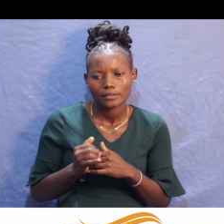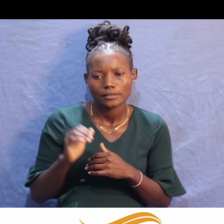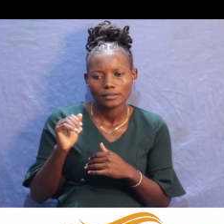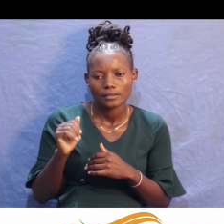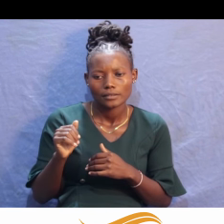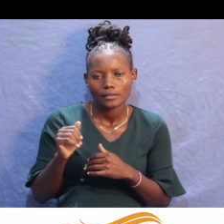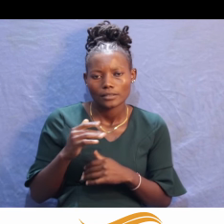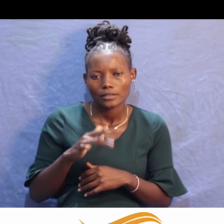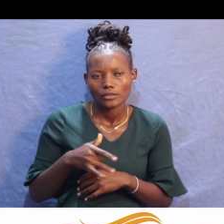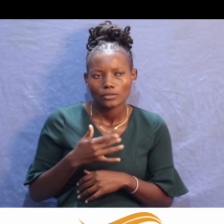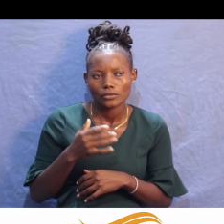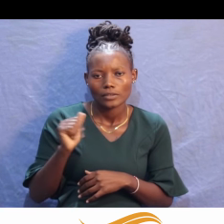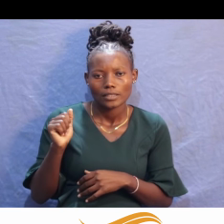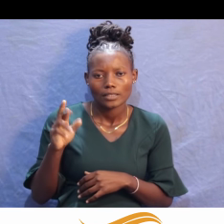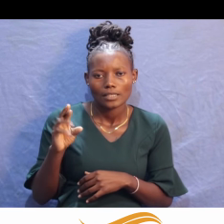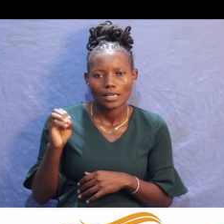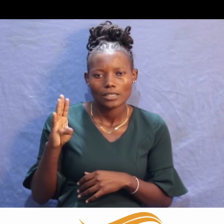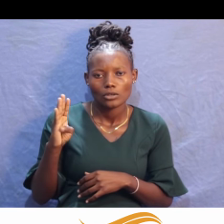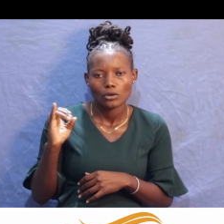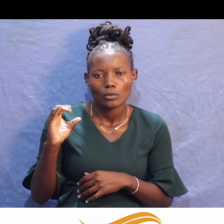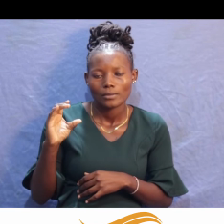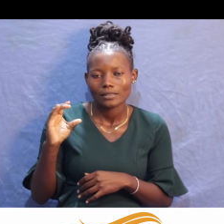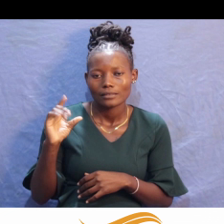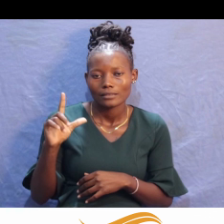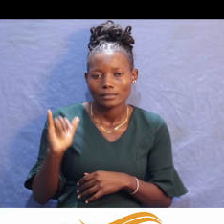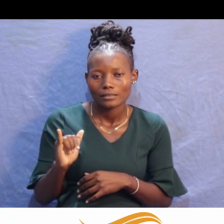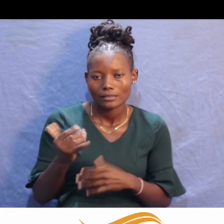fit, but they're anaerobically fit, and